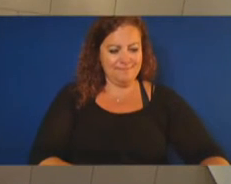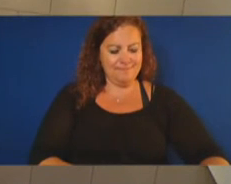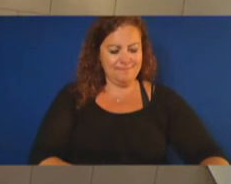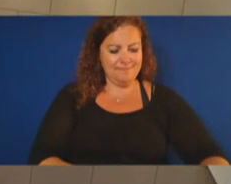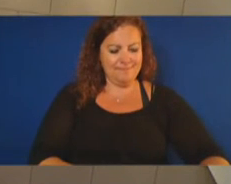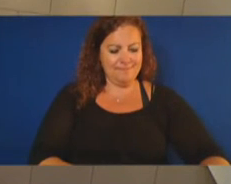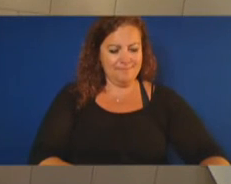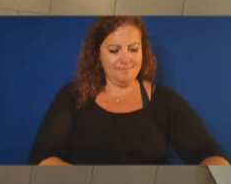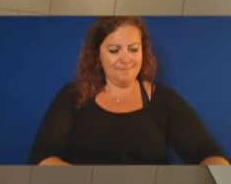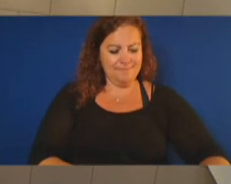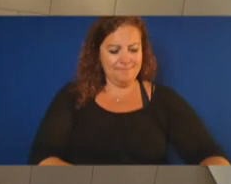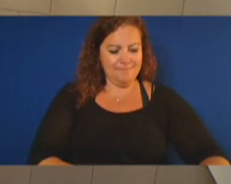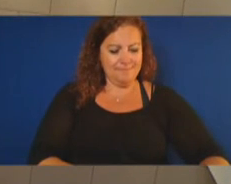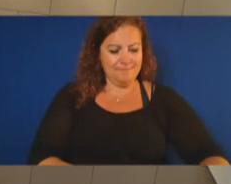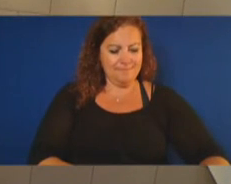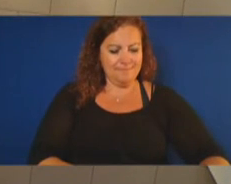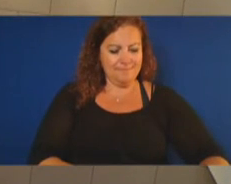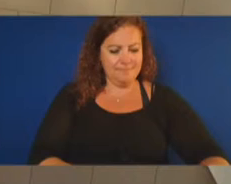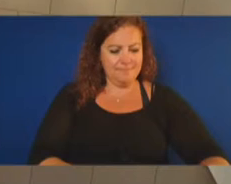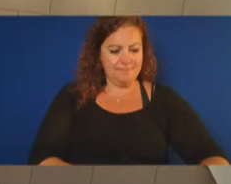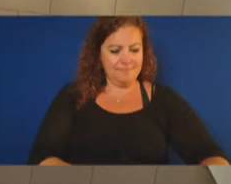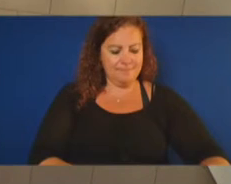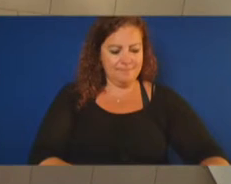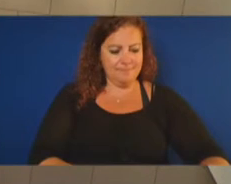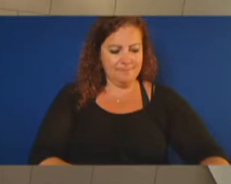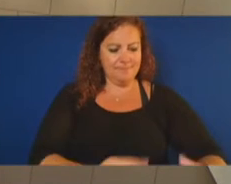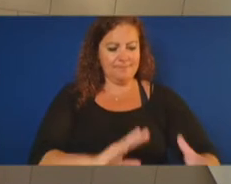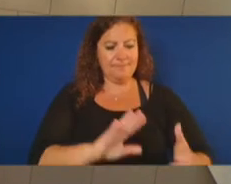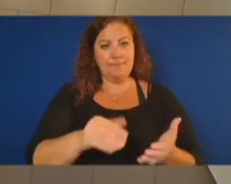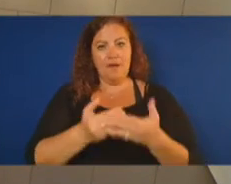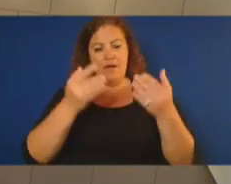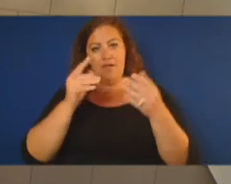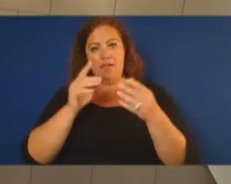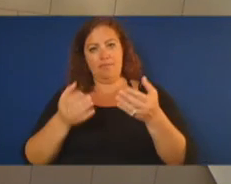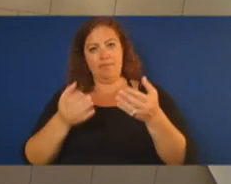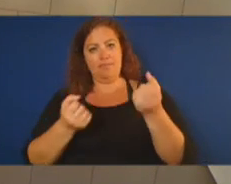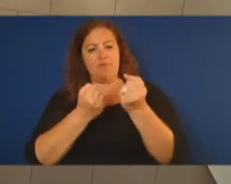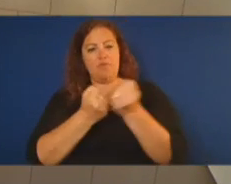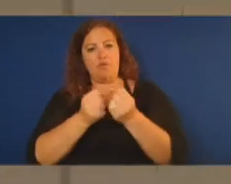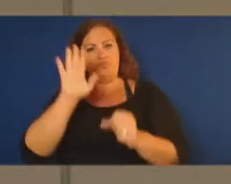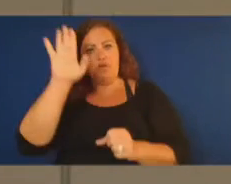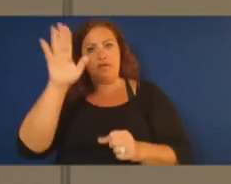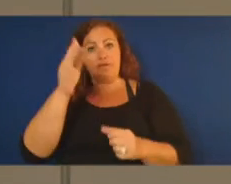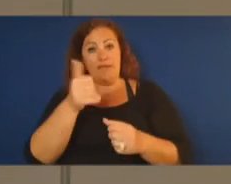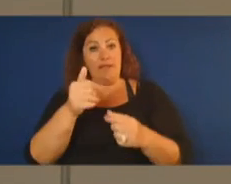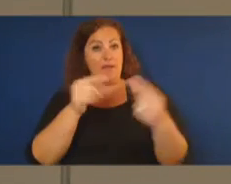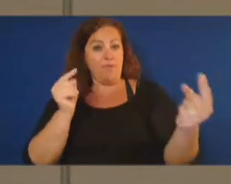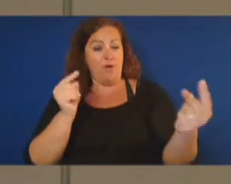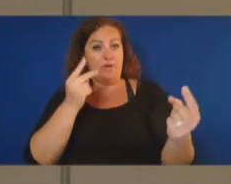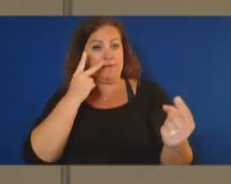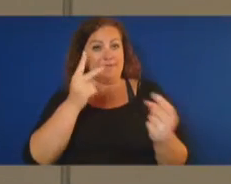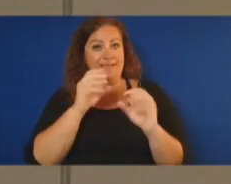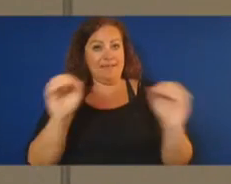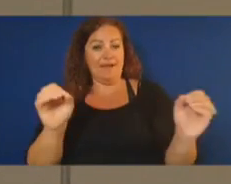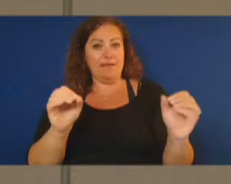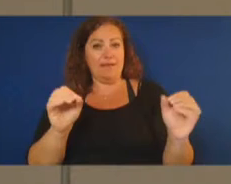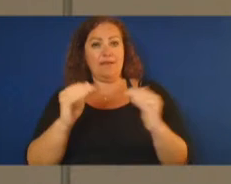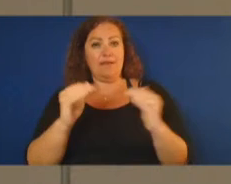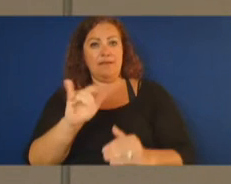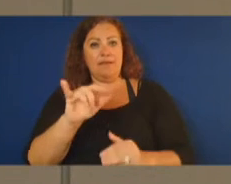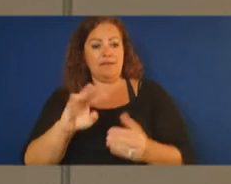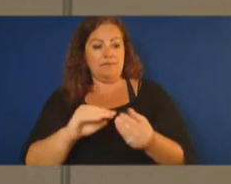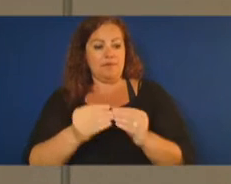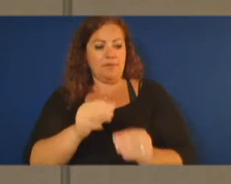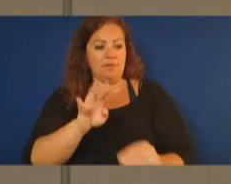one um thank you all in favor closing public hand please raise your hand any opposed seeing none um we'll move on to item number 49 thank